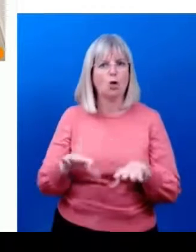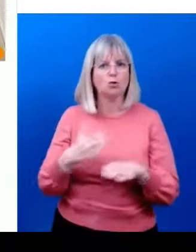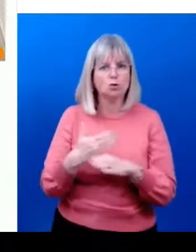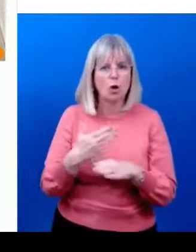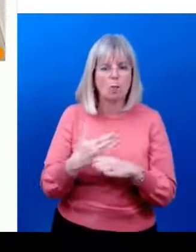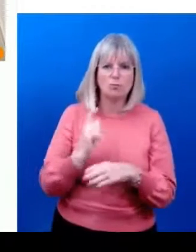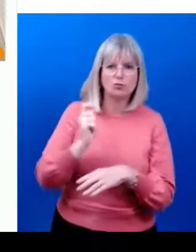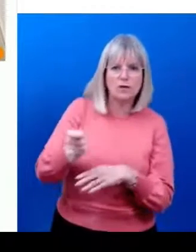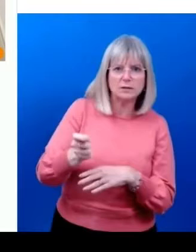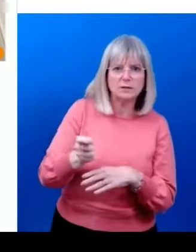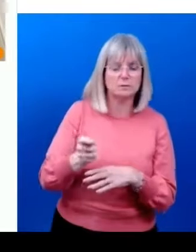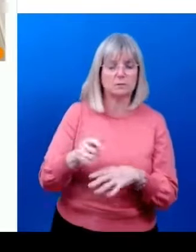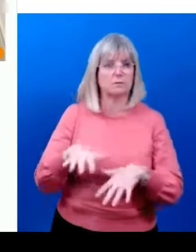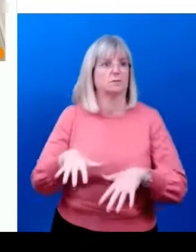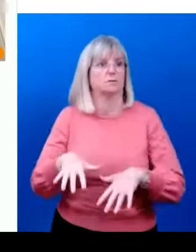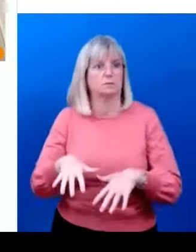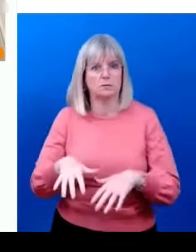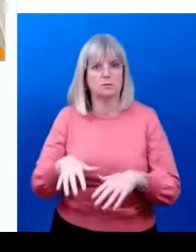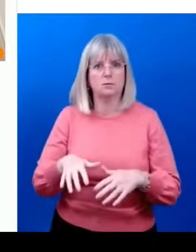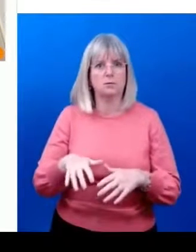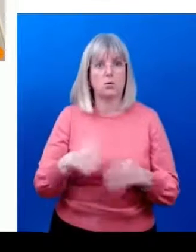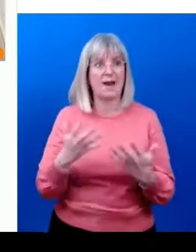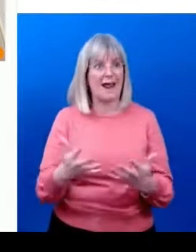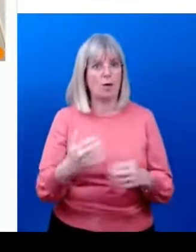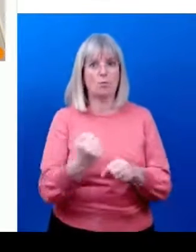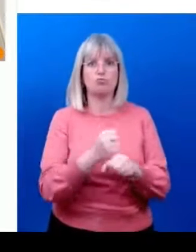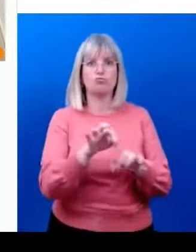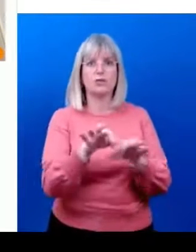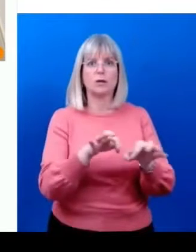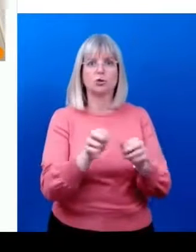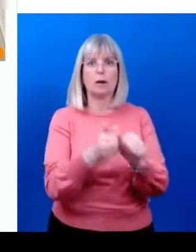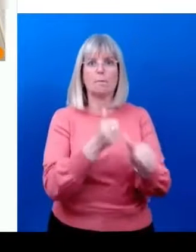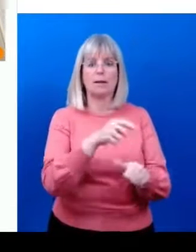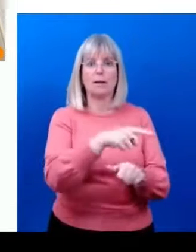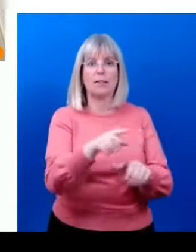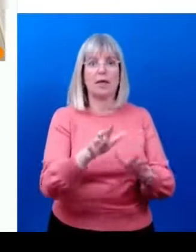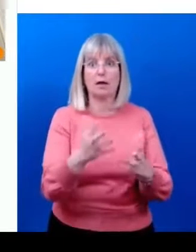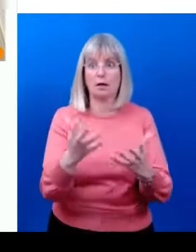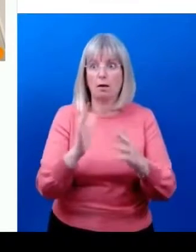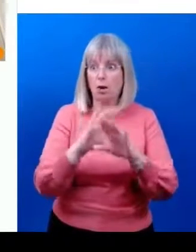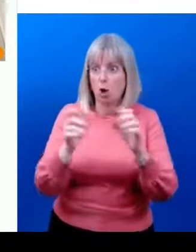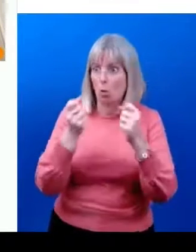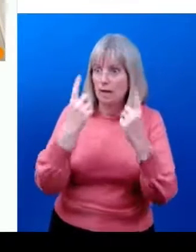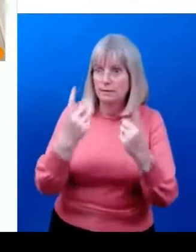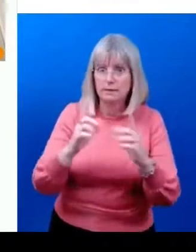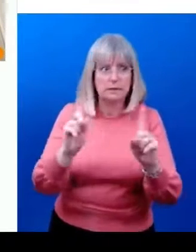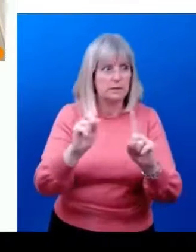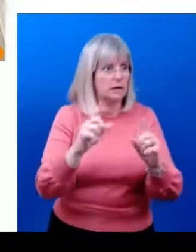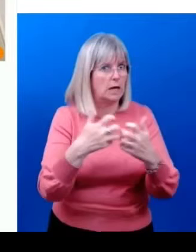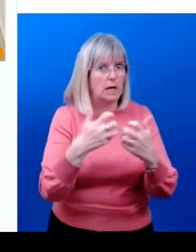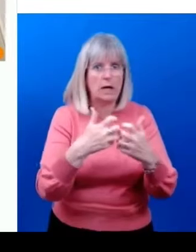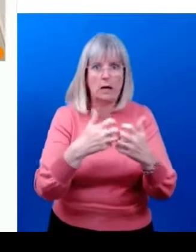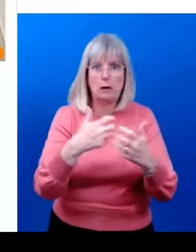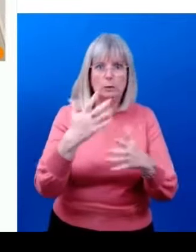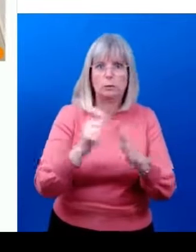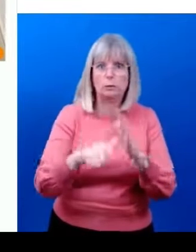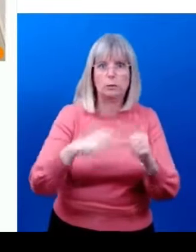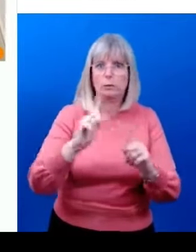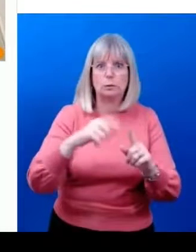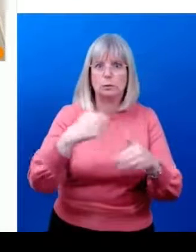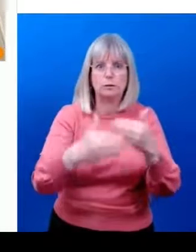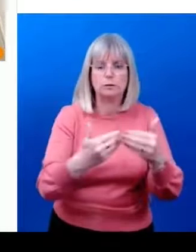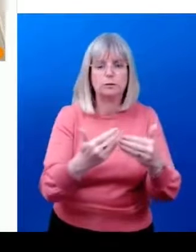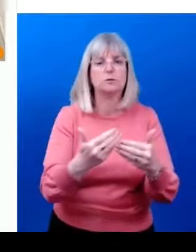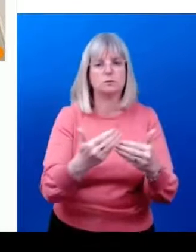them rock up going, I have no idea what we're doing here. What do we do? And as a provider, you should have all of the